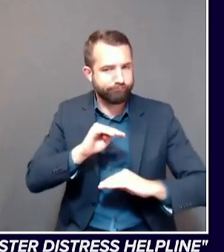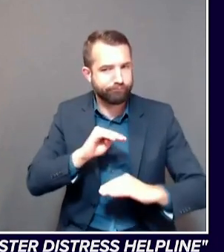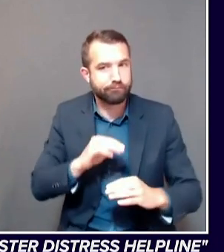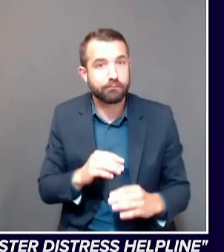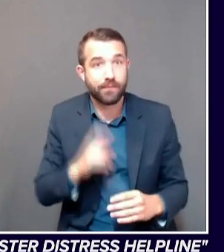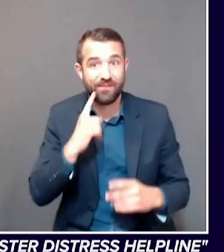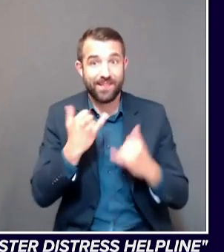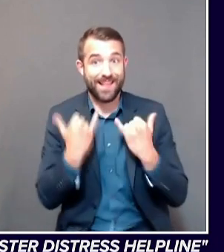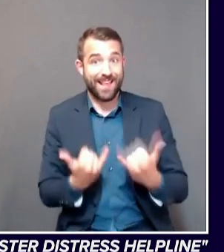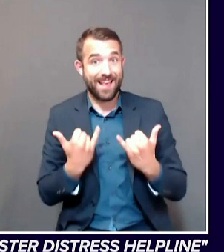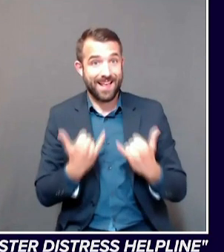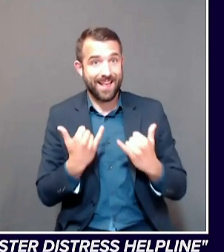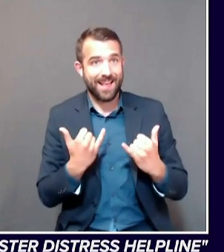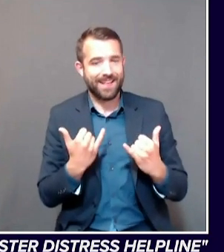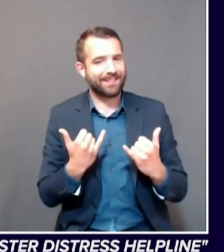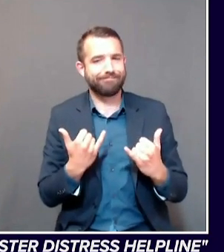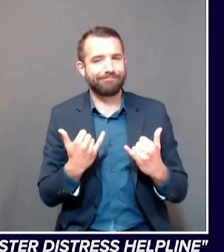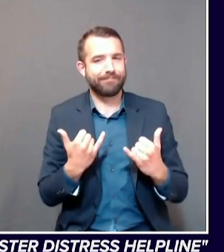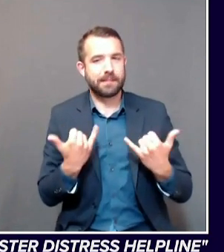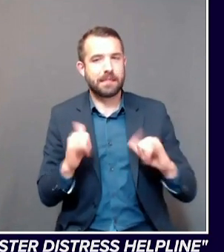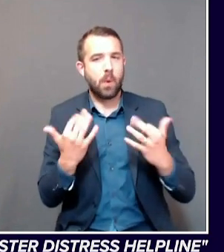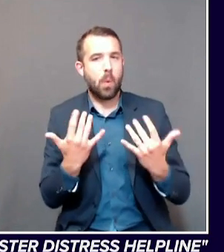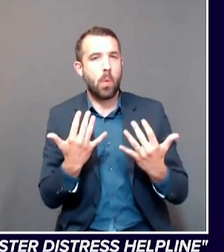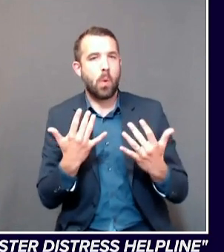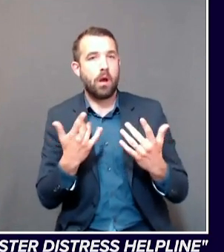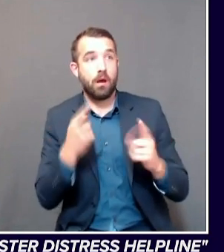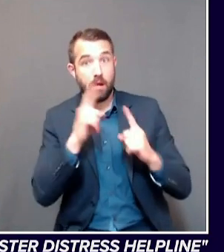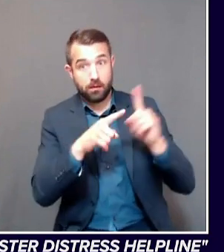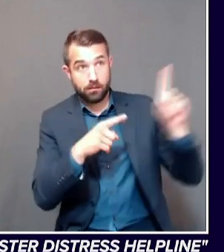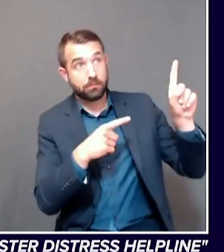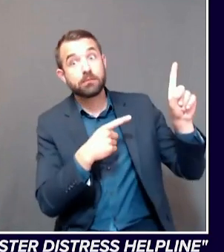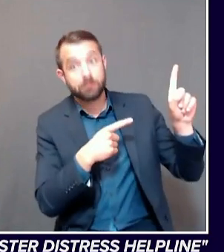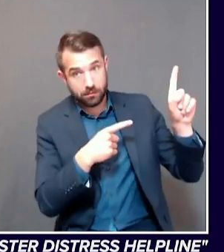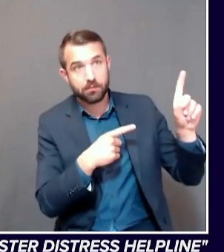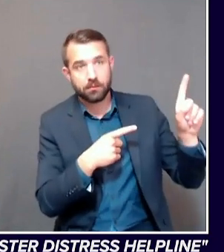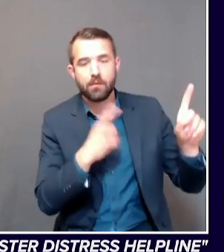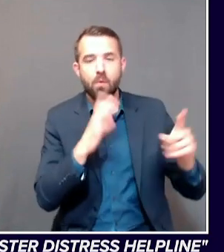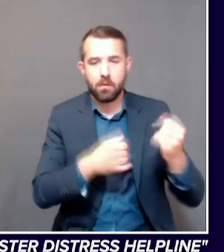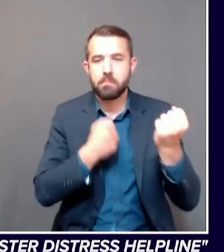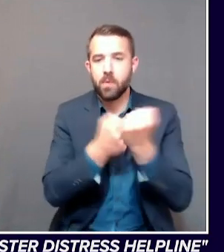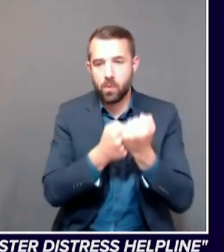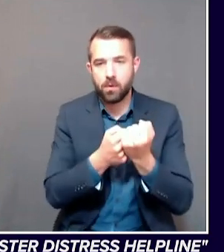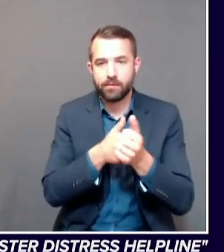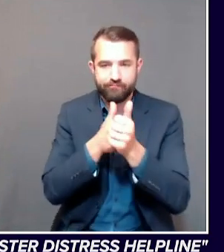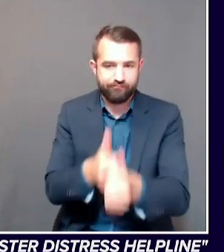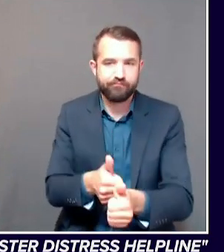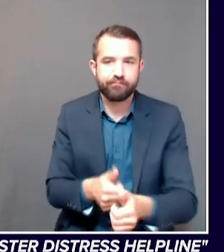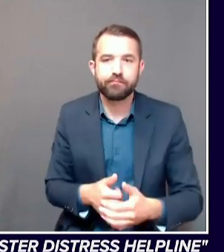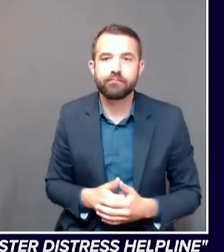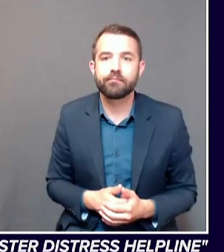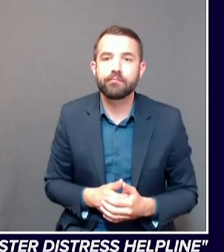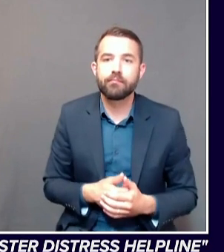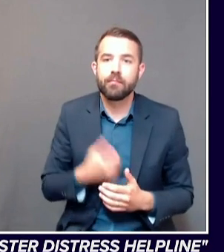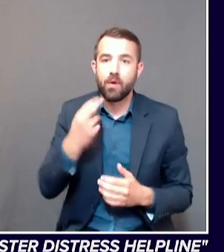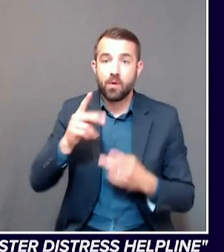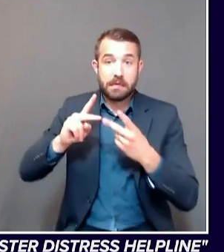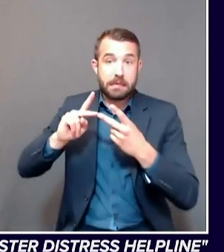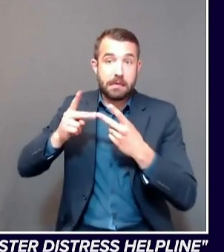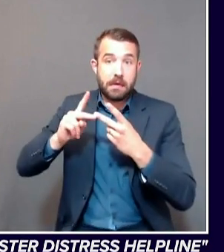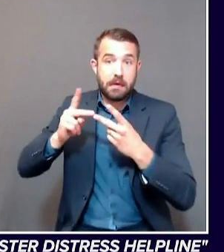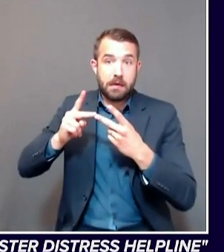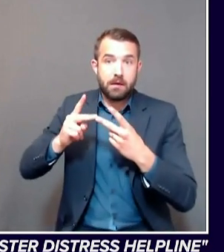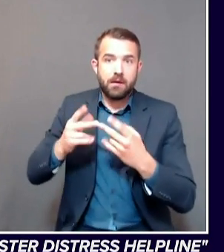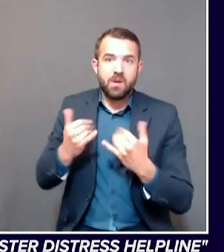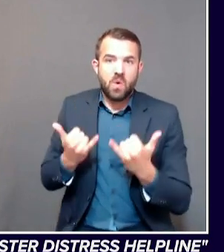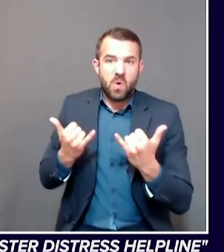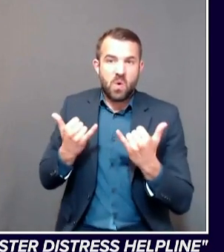time. Okay. And my next question is, now that things are starting to open up, what is the status